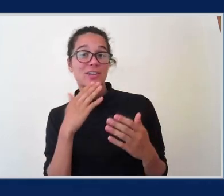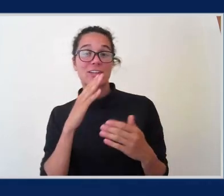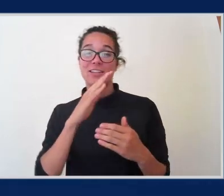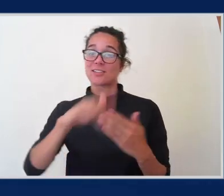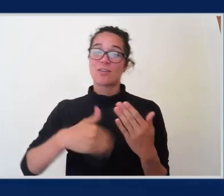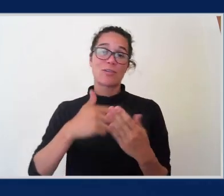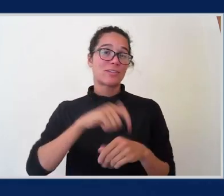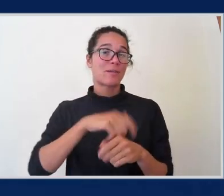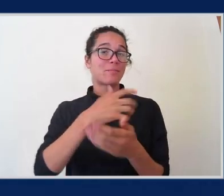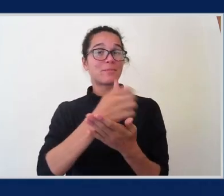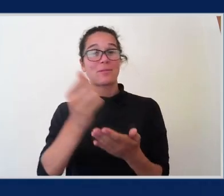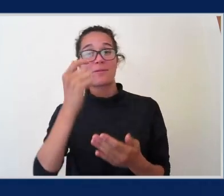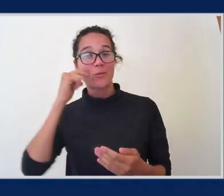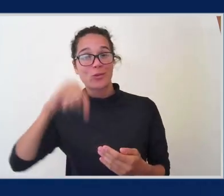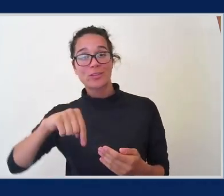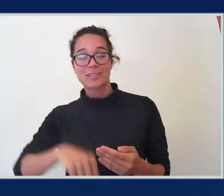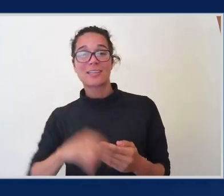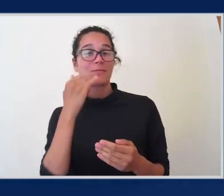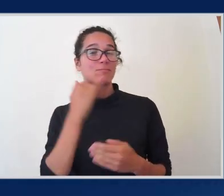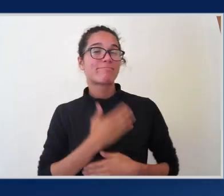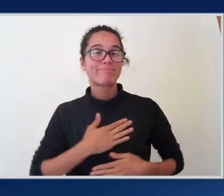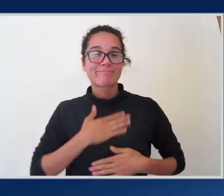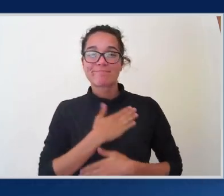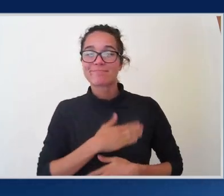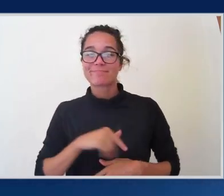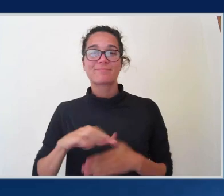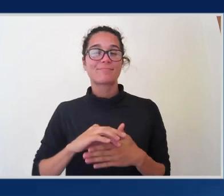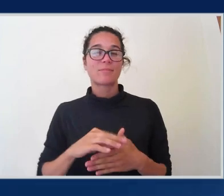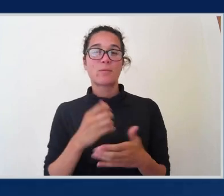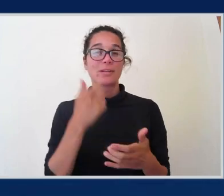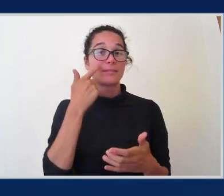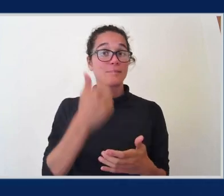here. Please, if you are enjoying this content, you want to see more of it,